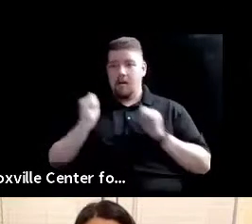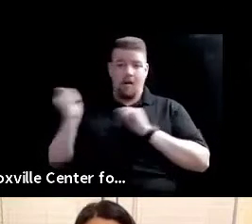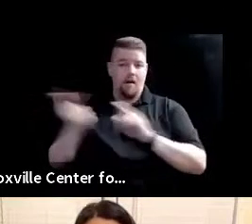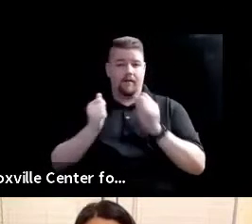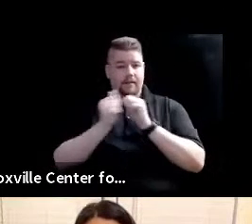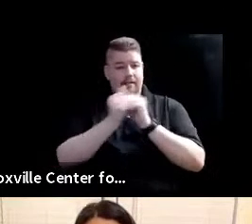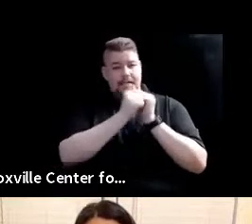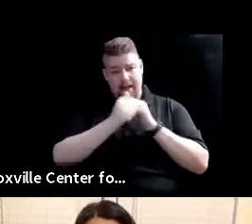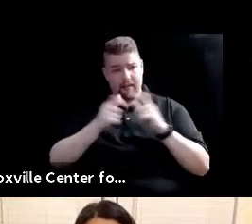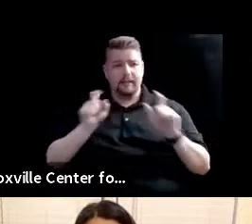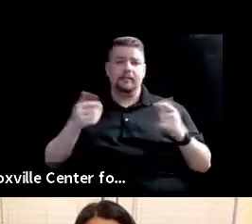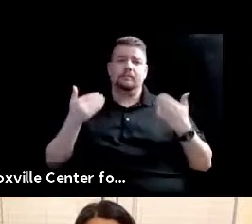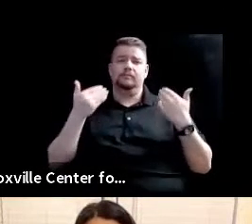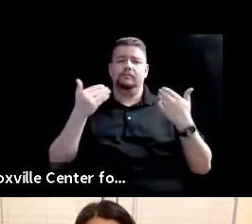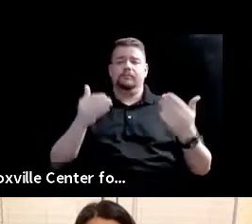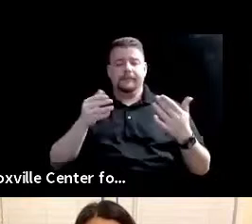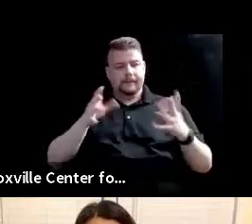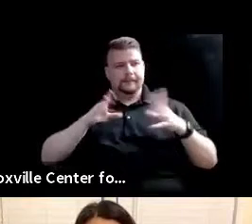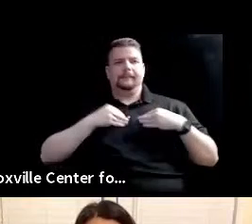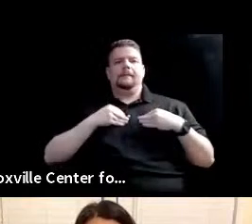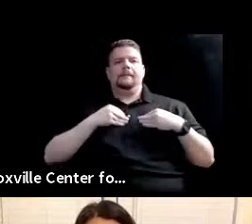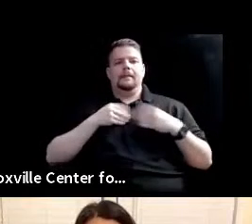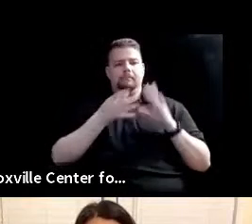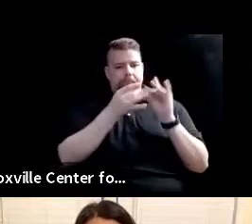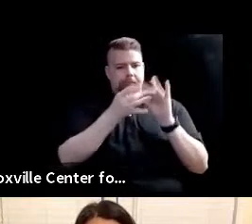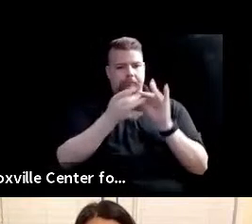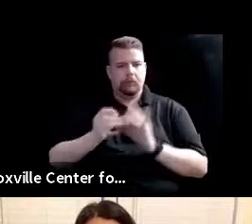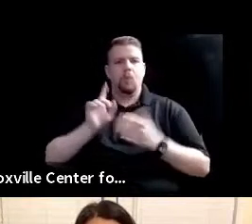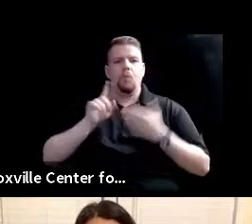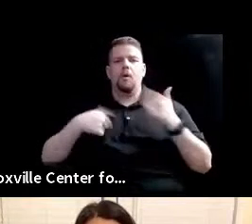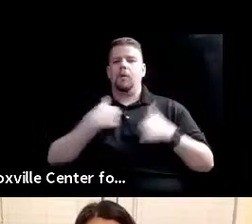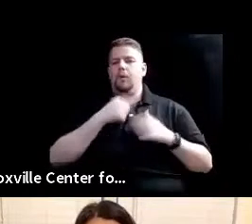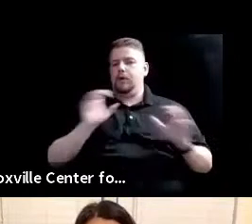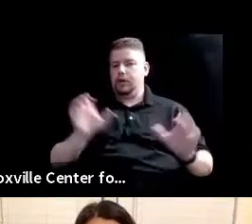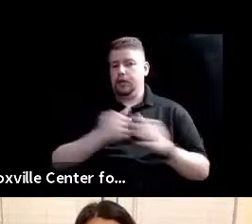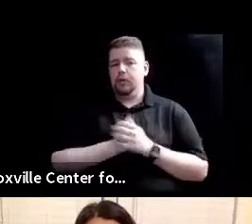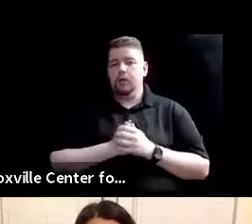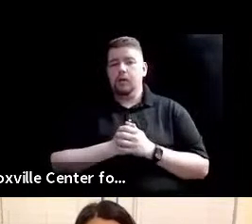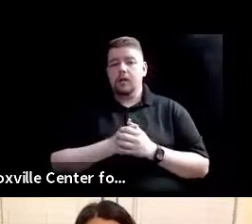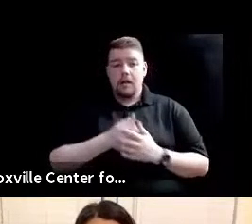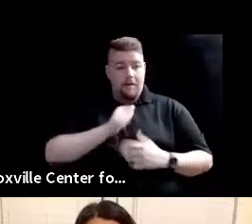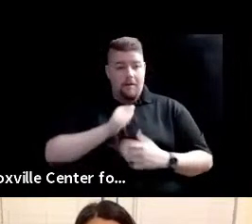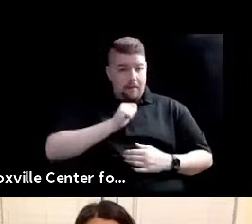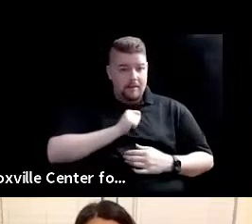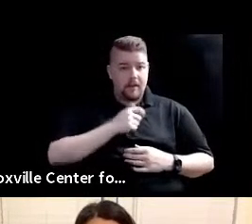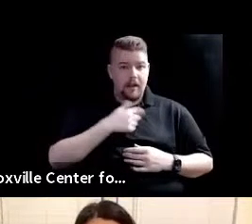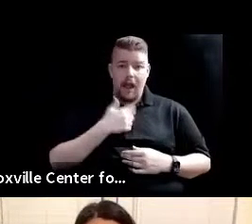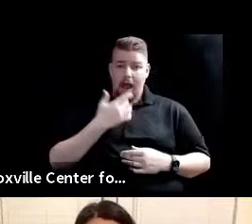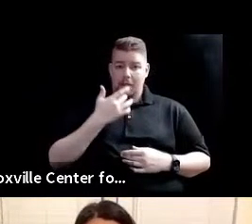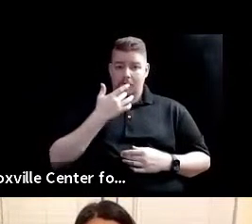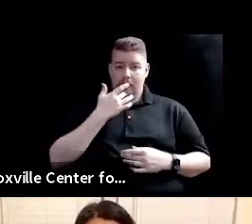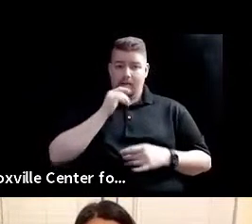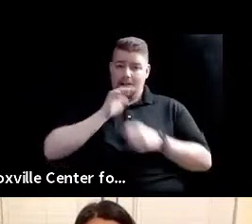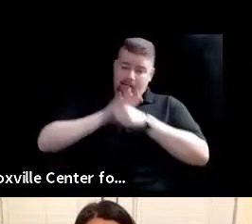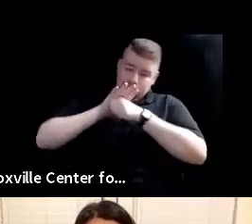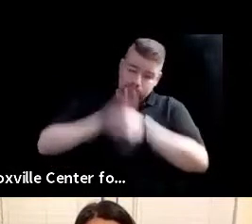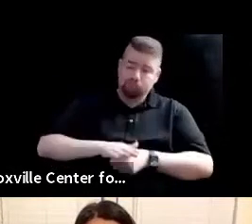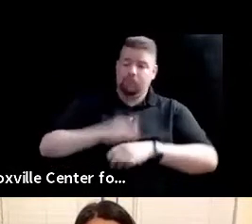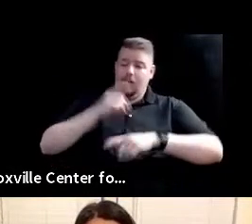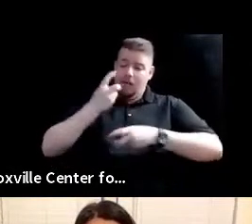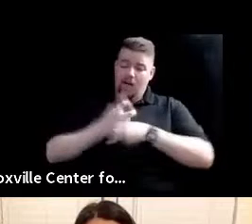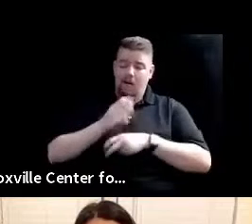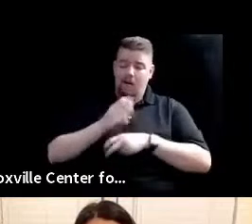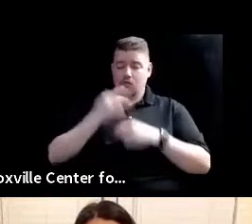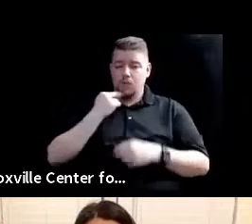of step up and maybe say a few words about what we want to do. In my case, I would prefer not to ratchet down too hard on the